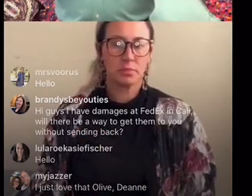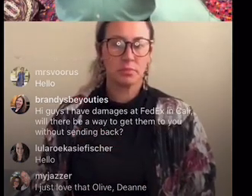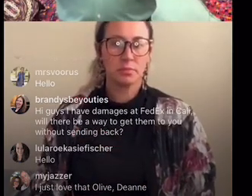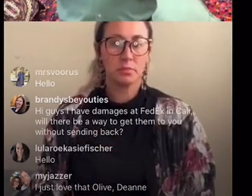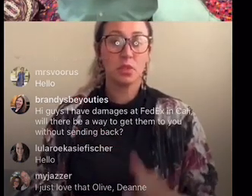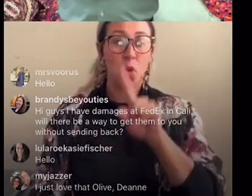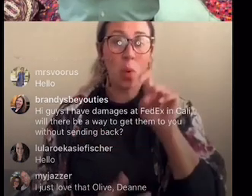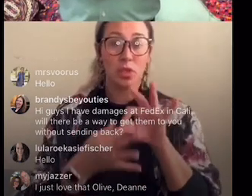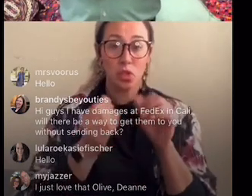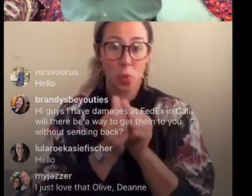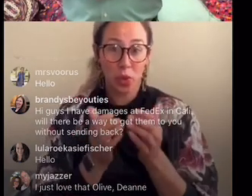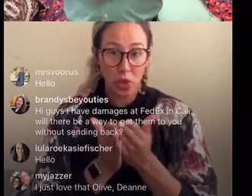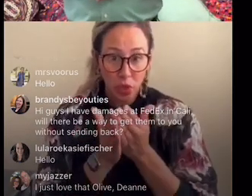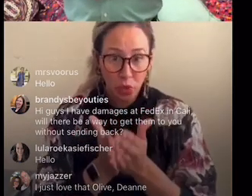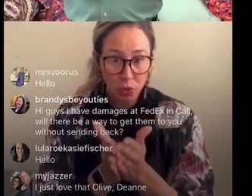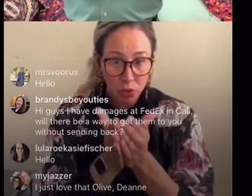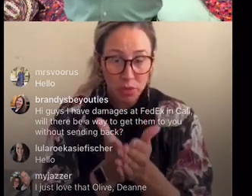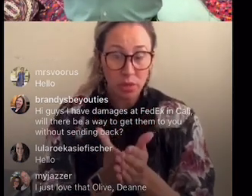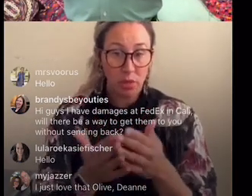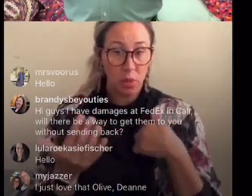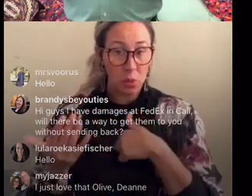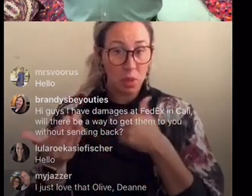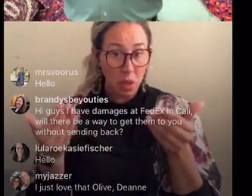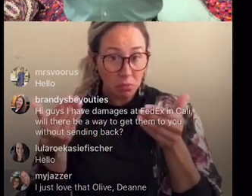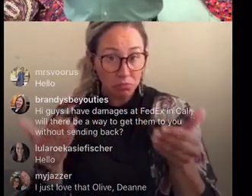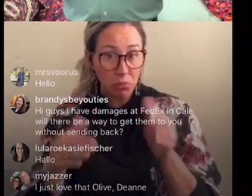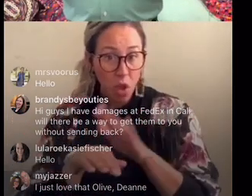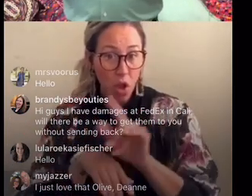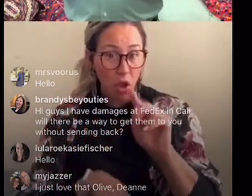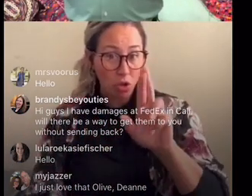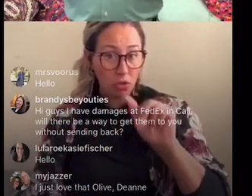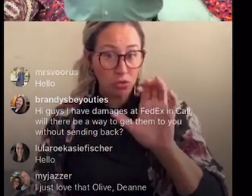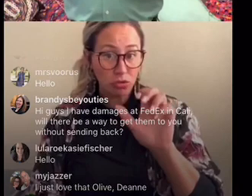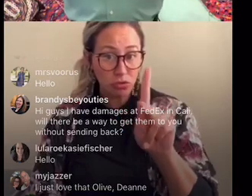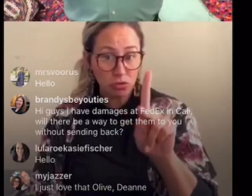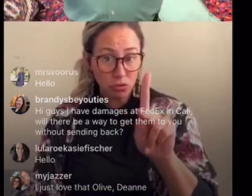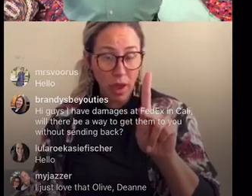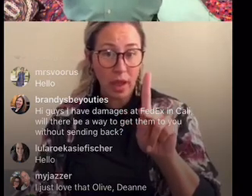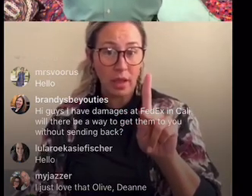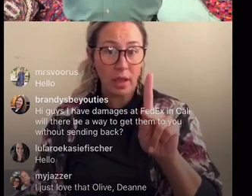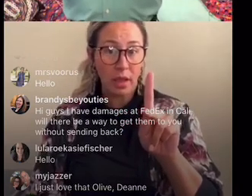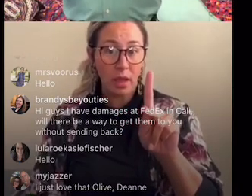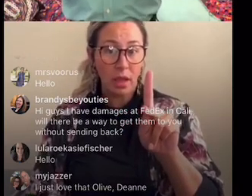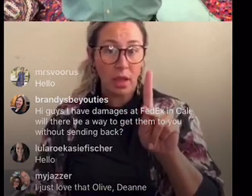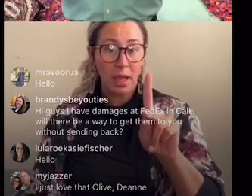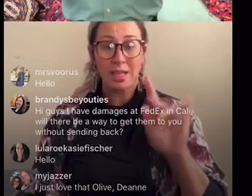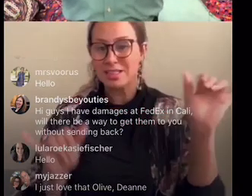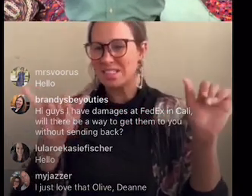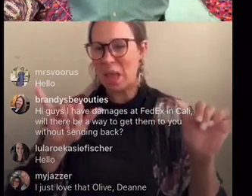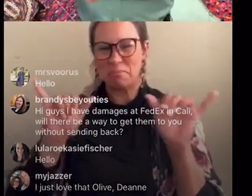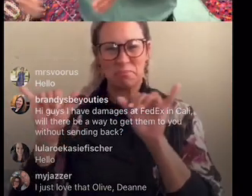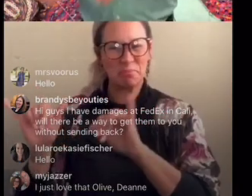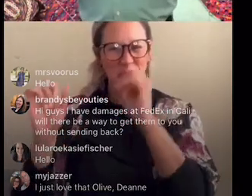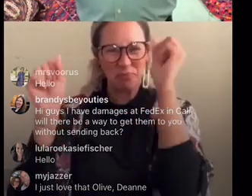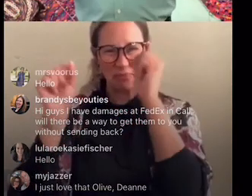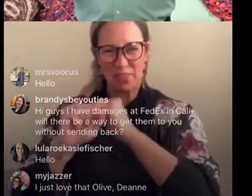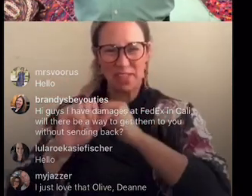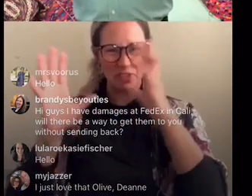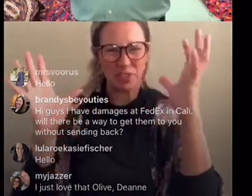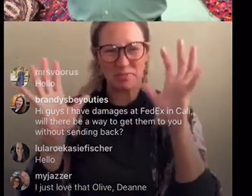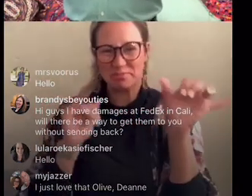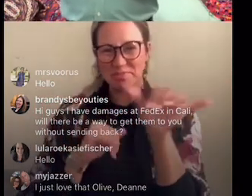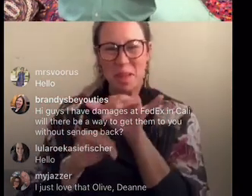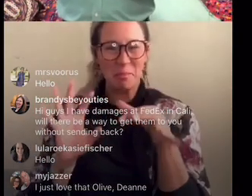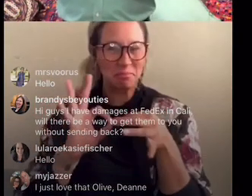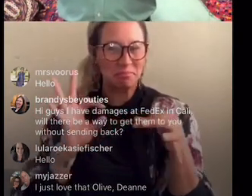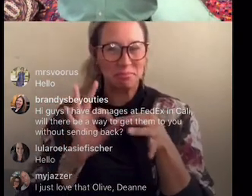the cruise. Are we still on track? And I'm going to just, did you hear what I just said about vision? That's what I have to